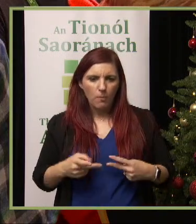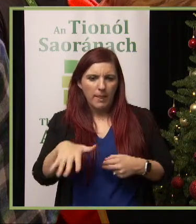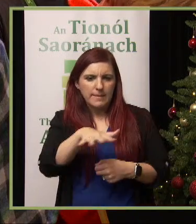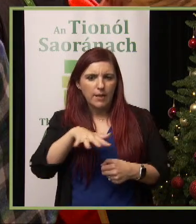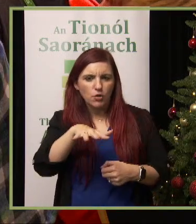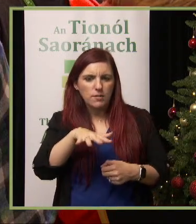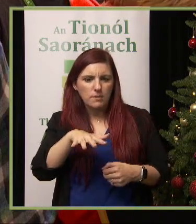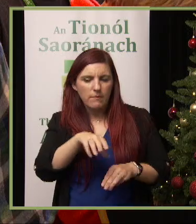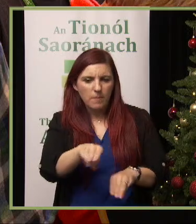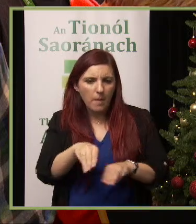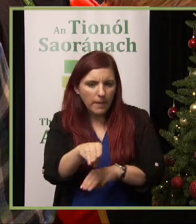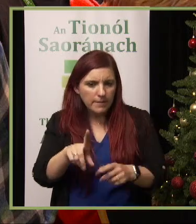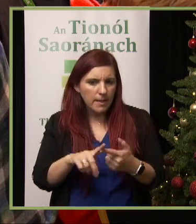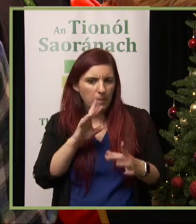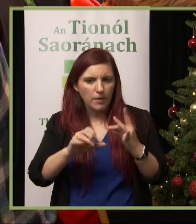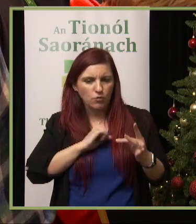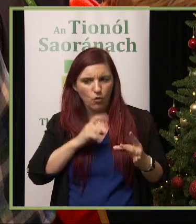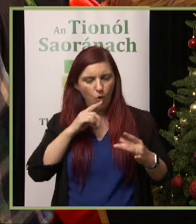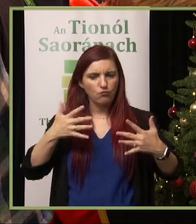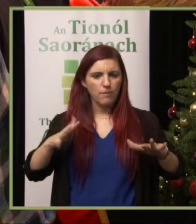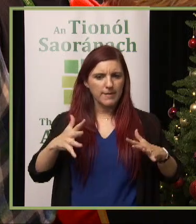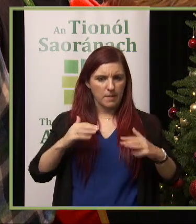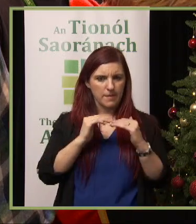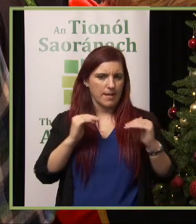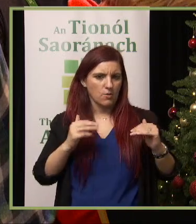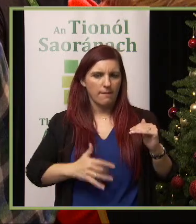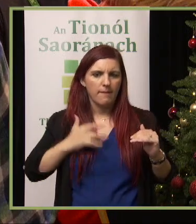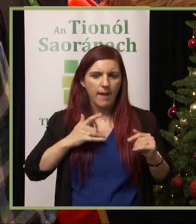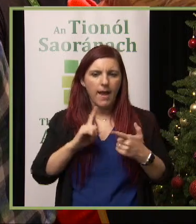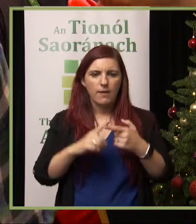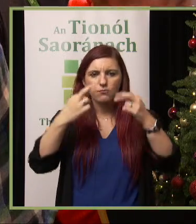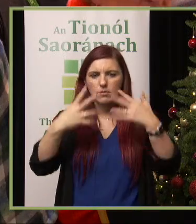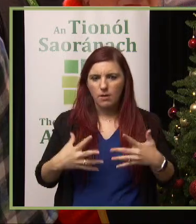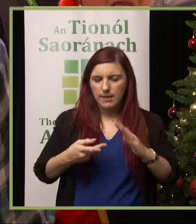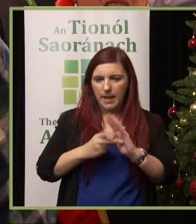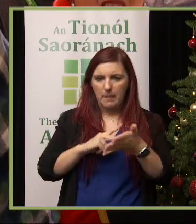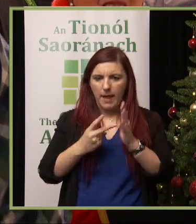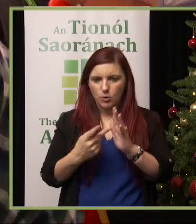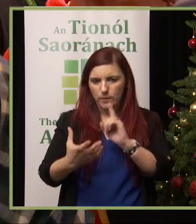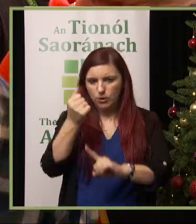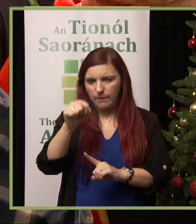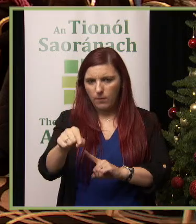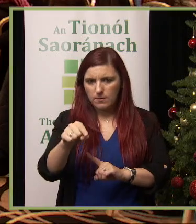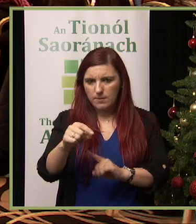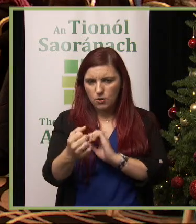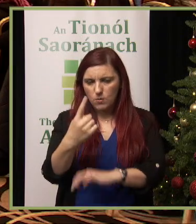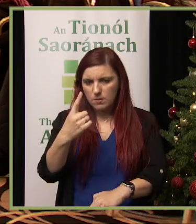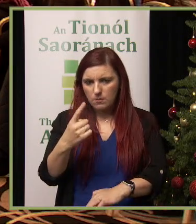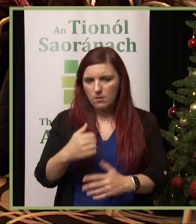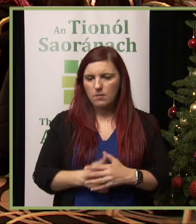population and ensure reasonable standards of living, and result in a plan to address these issues.